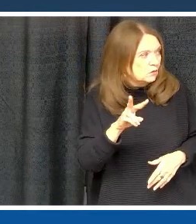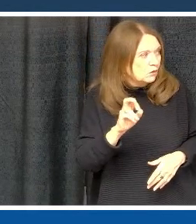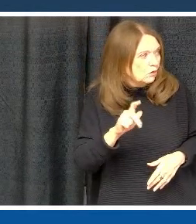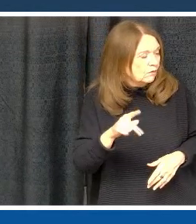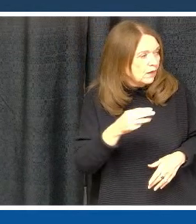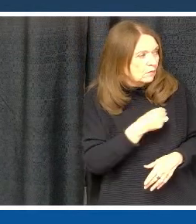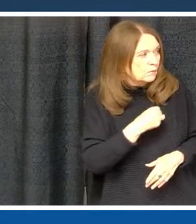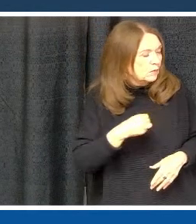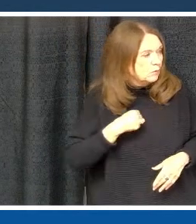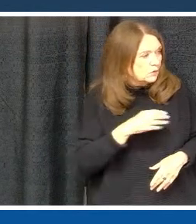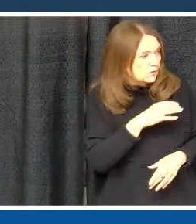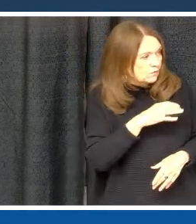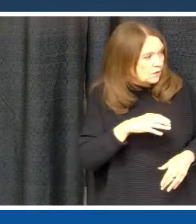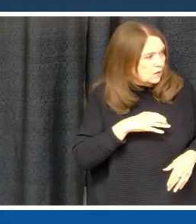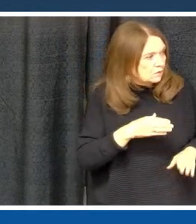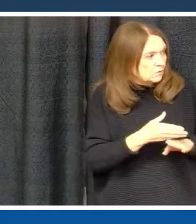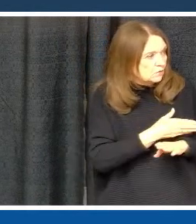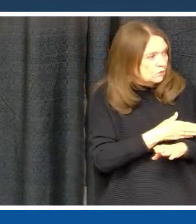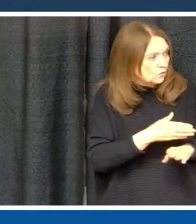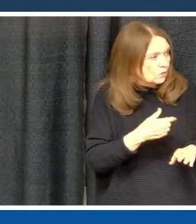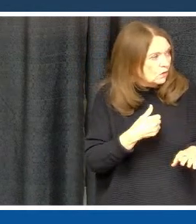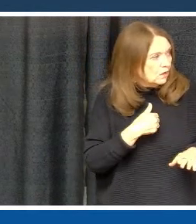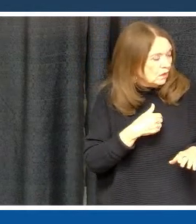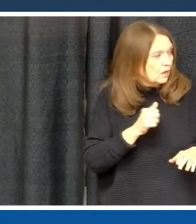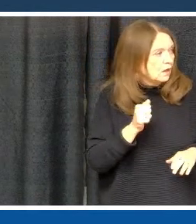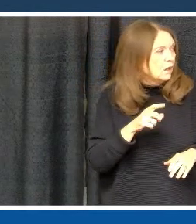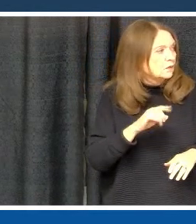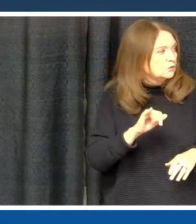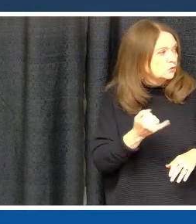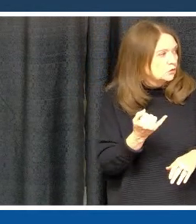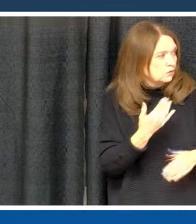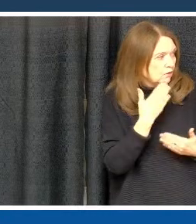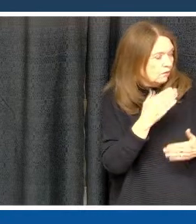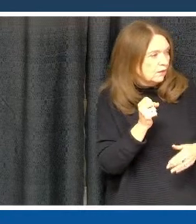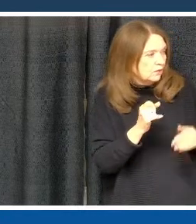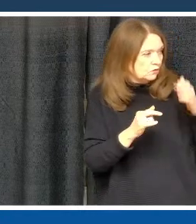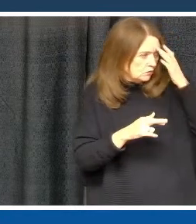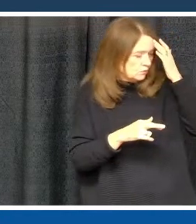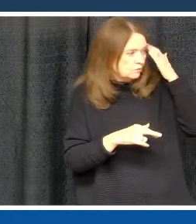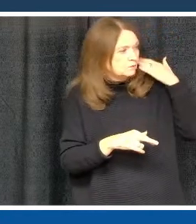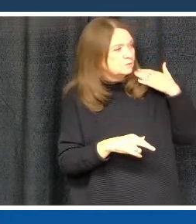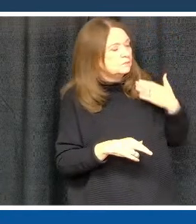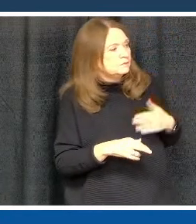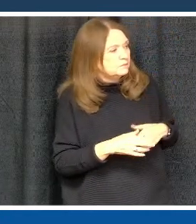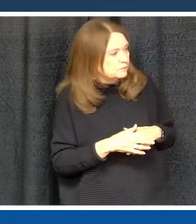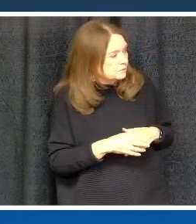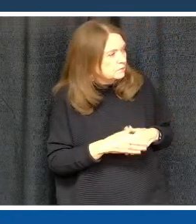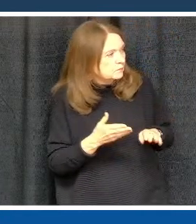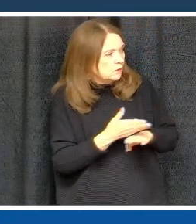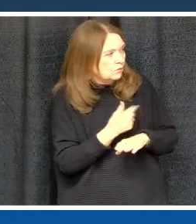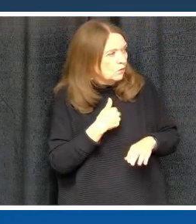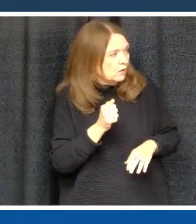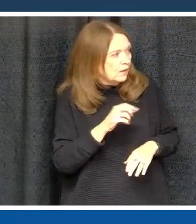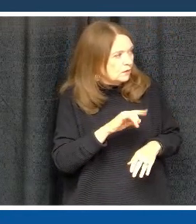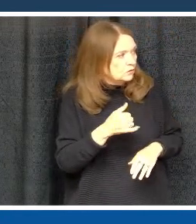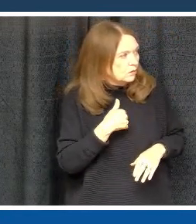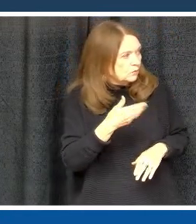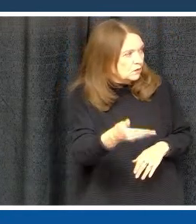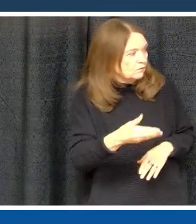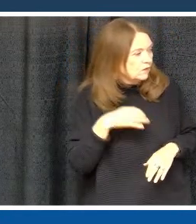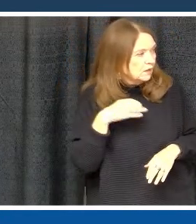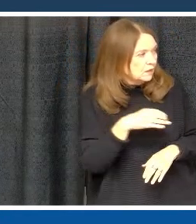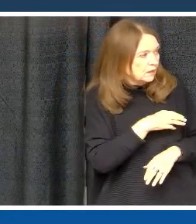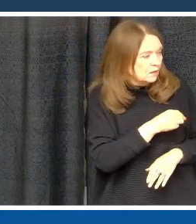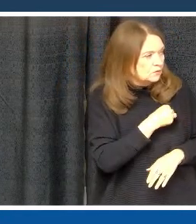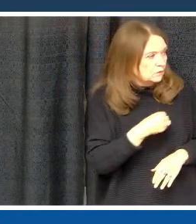of the council, before I adjourn, thank you, sir. Yep. Before I adjourn, I'm going to invite council members,